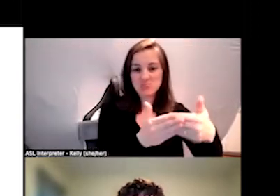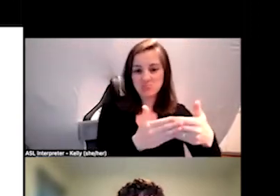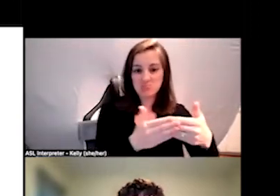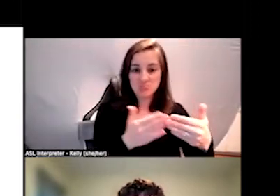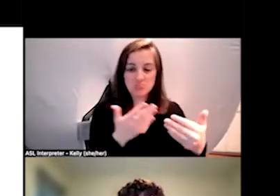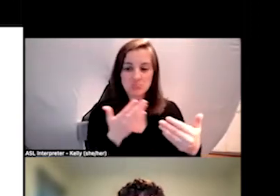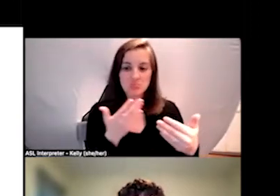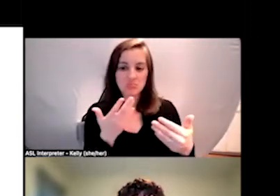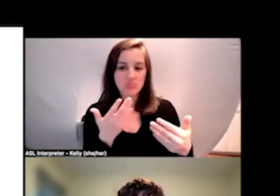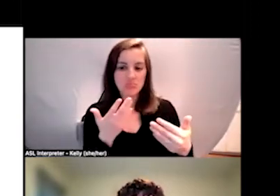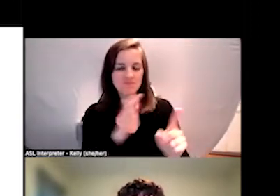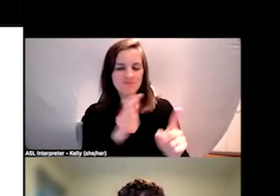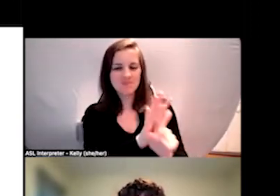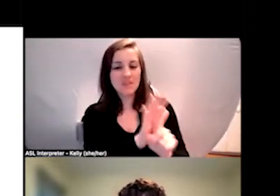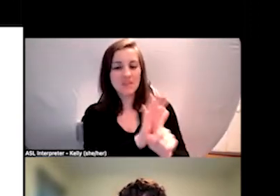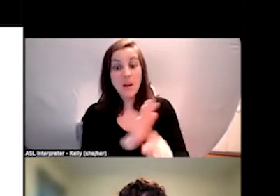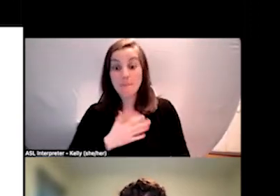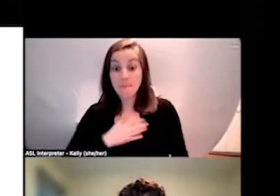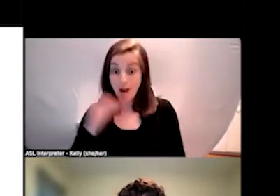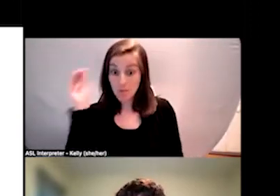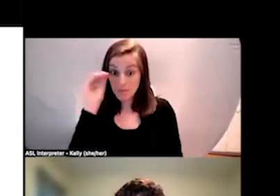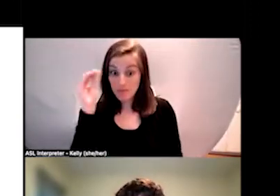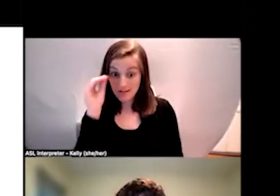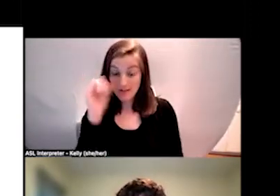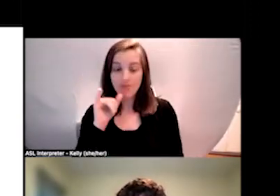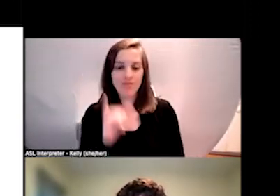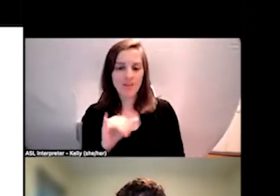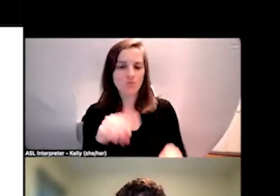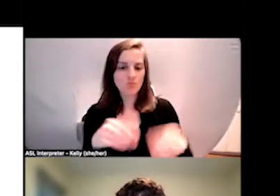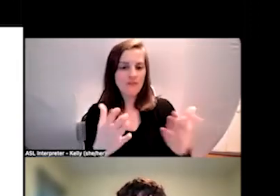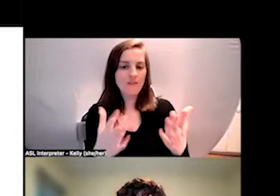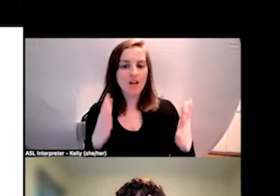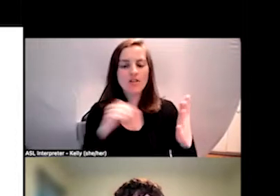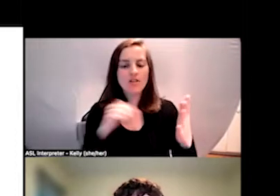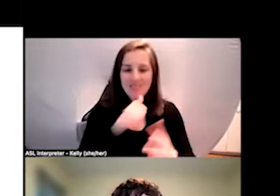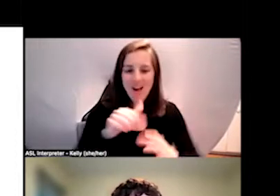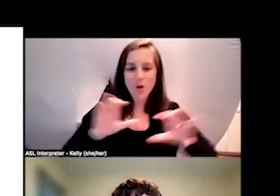provider who's decided to not do their job, because their job is to care for their patients.